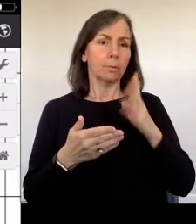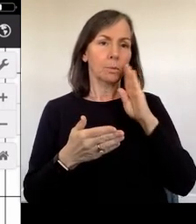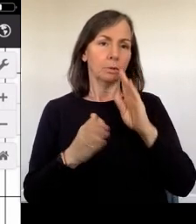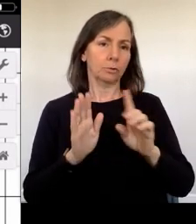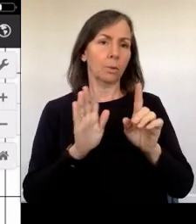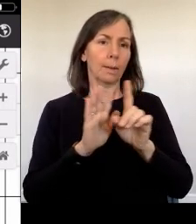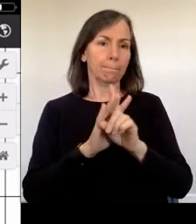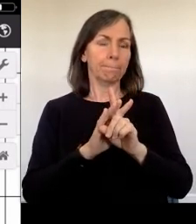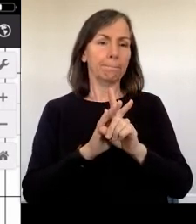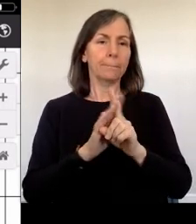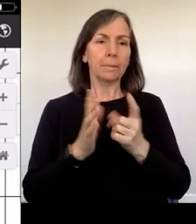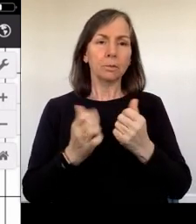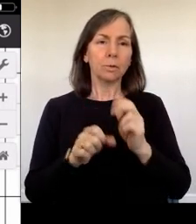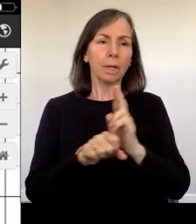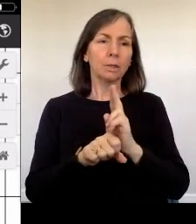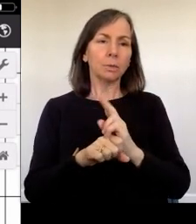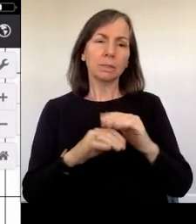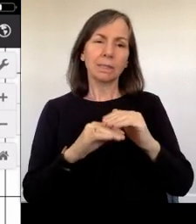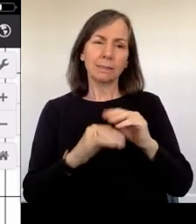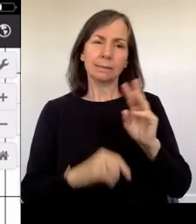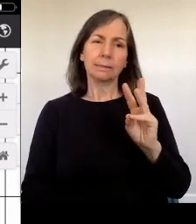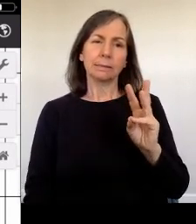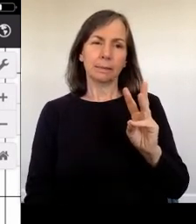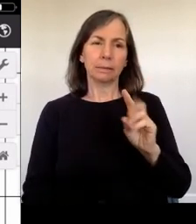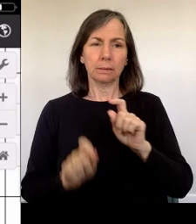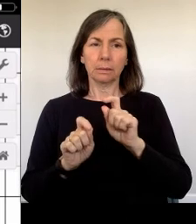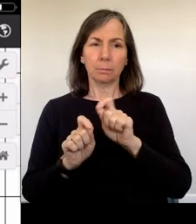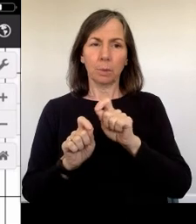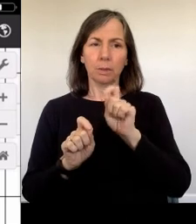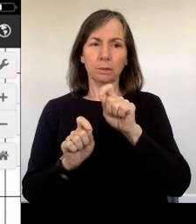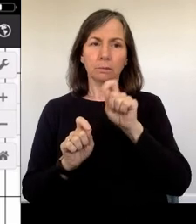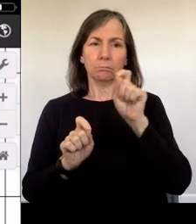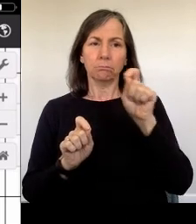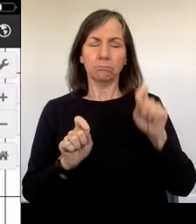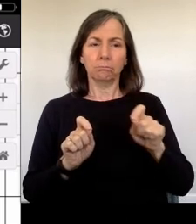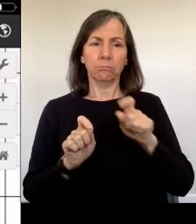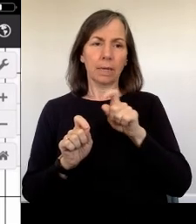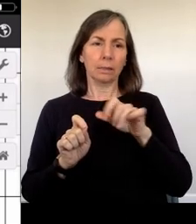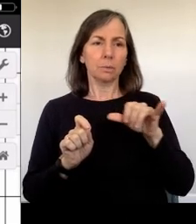So try to use at least 6 points for your graph.